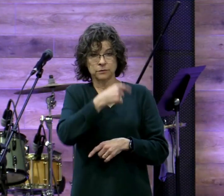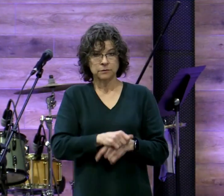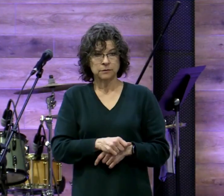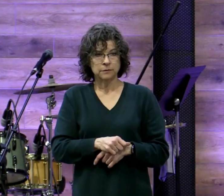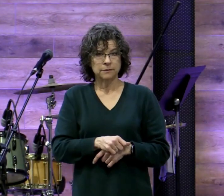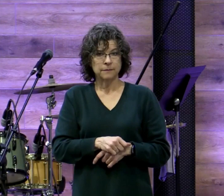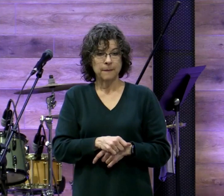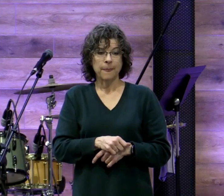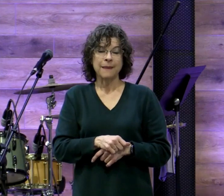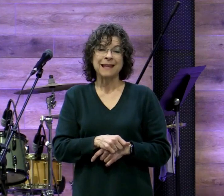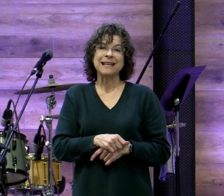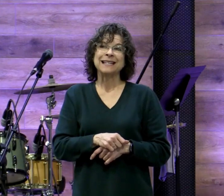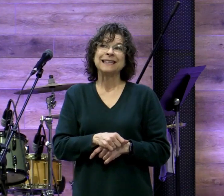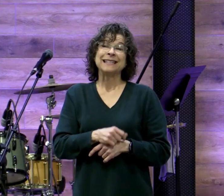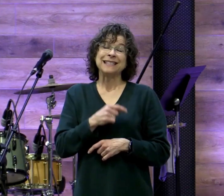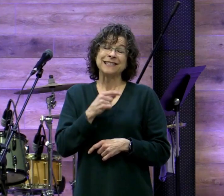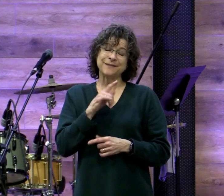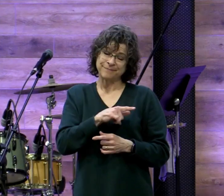Because he knew what it would cost him.